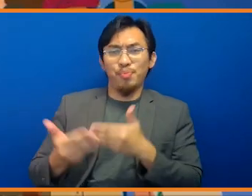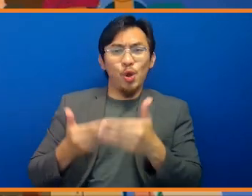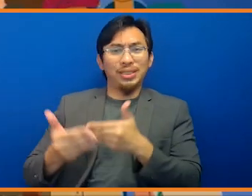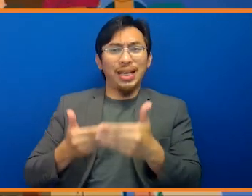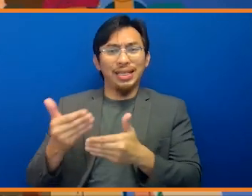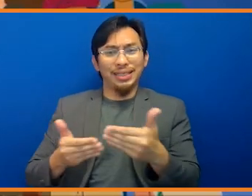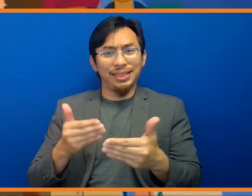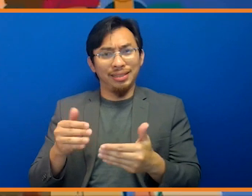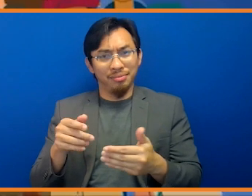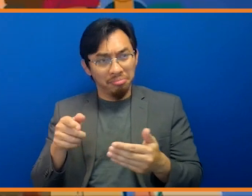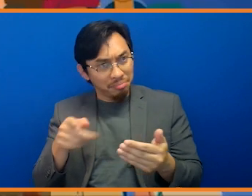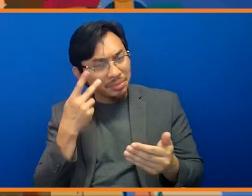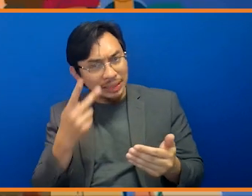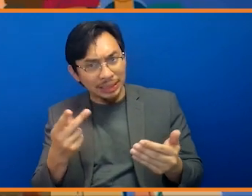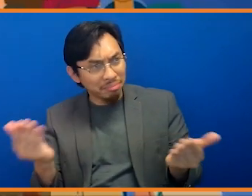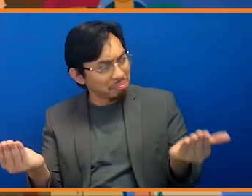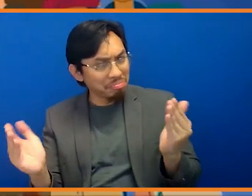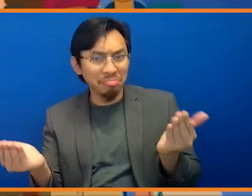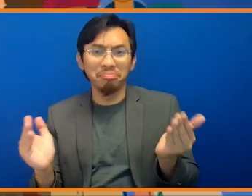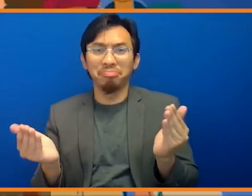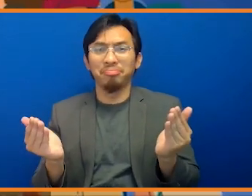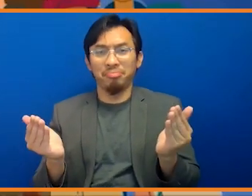process.